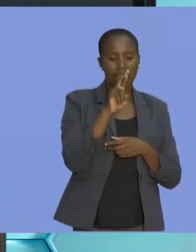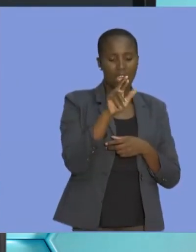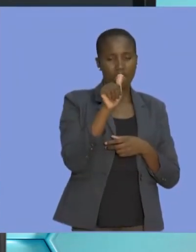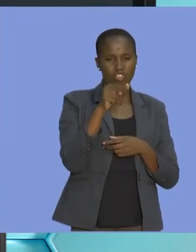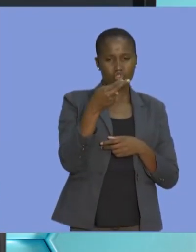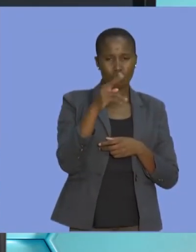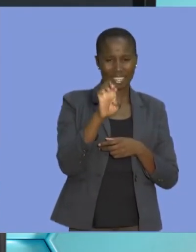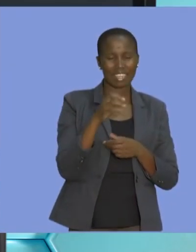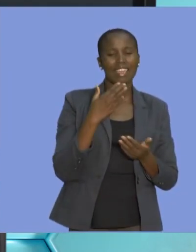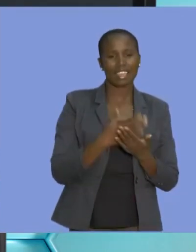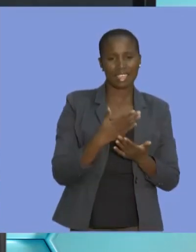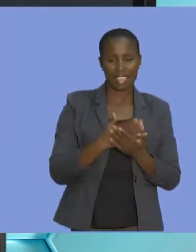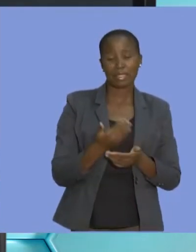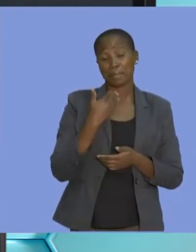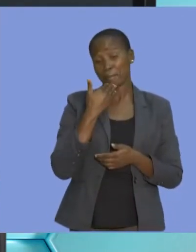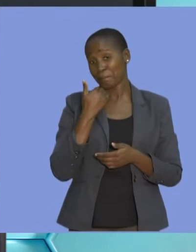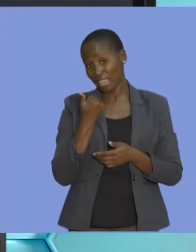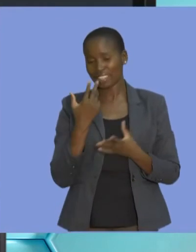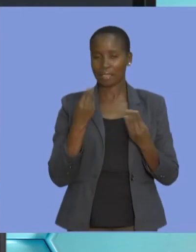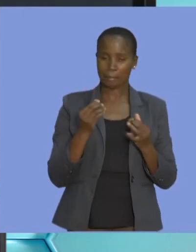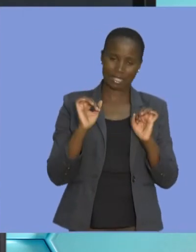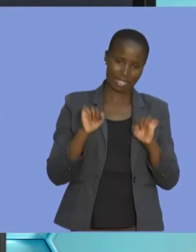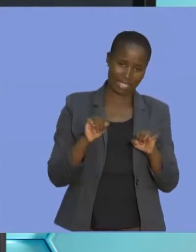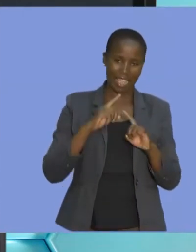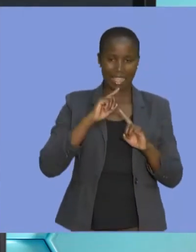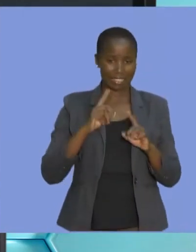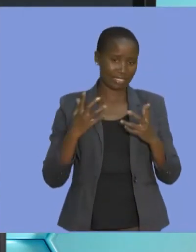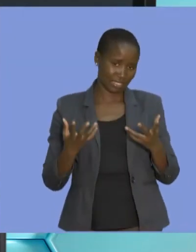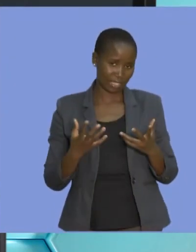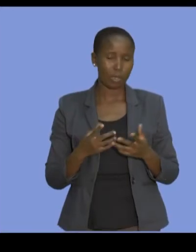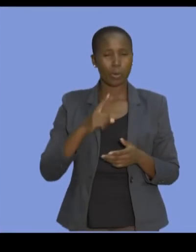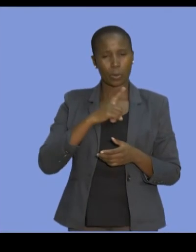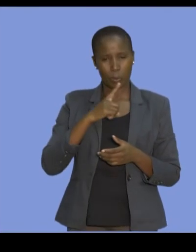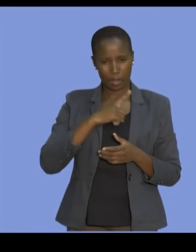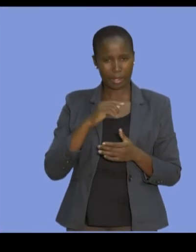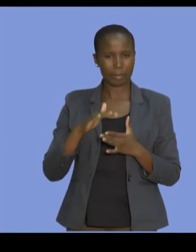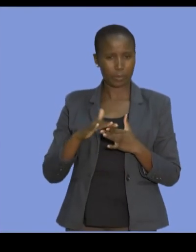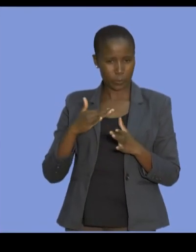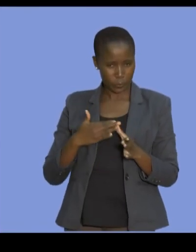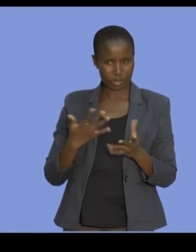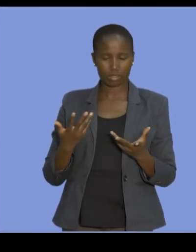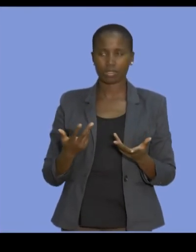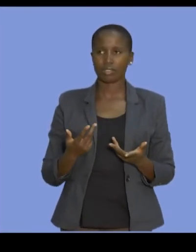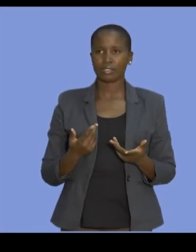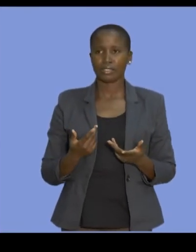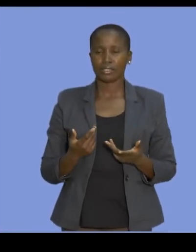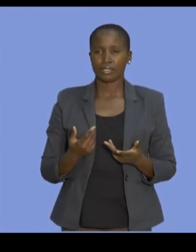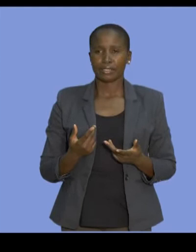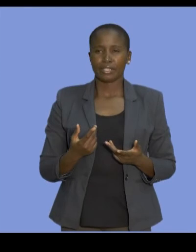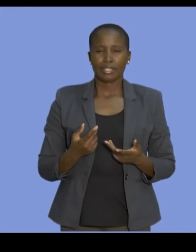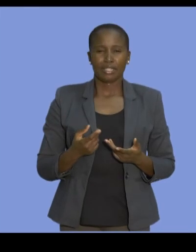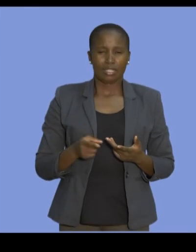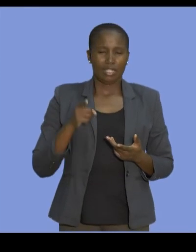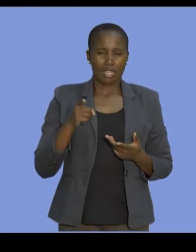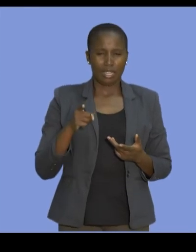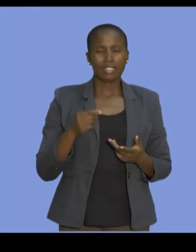the best measure of dispersion because it's very extreme. I mean, it's the